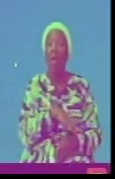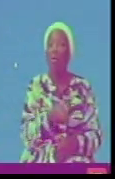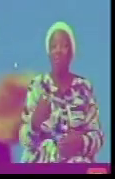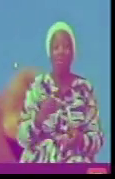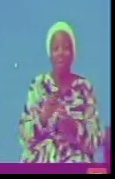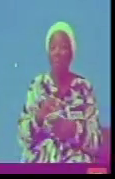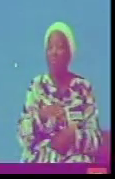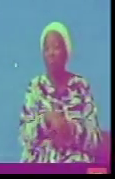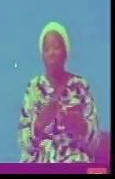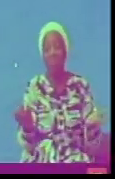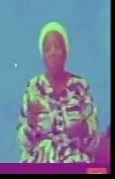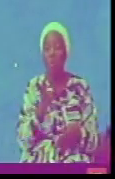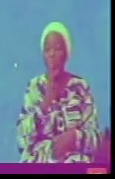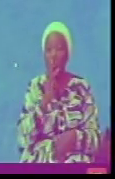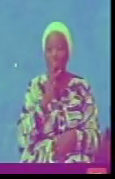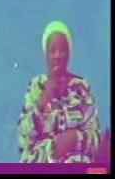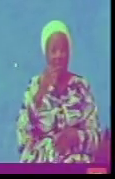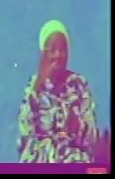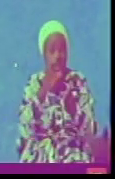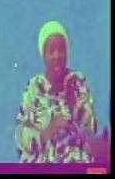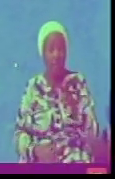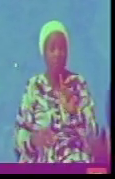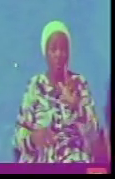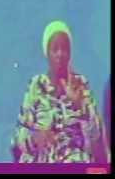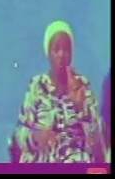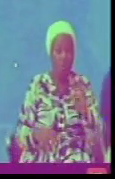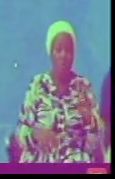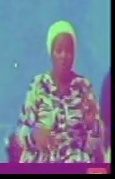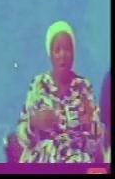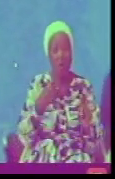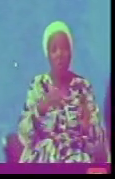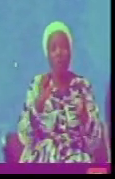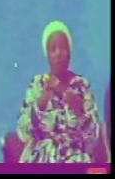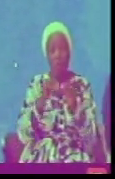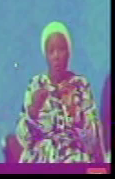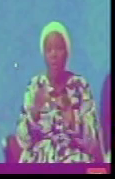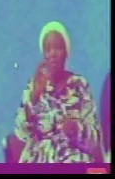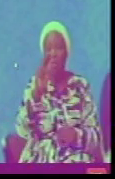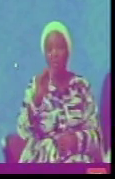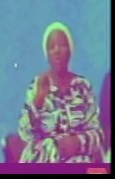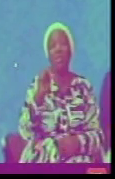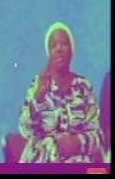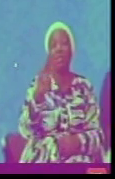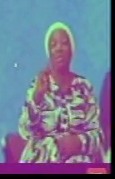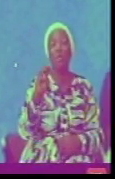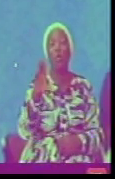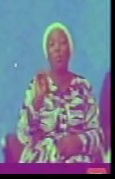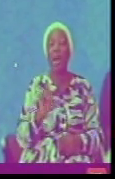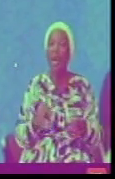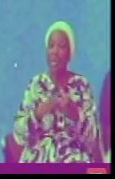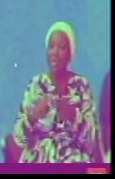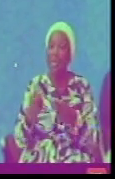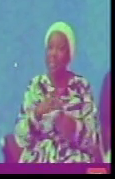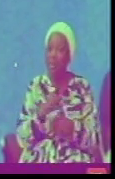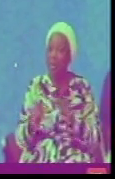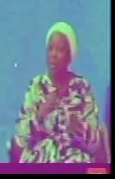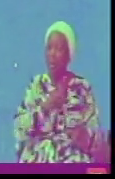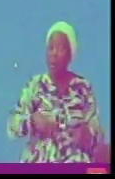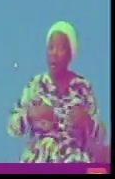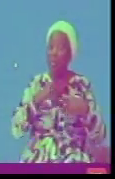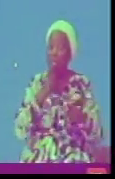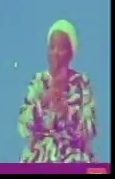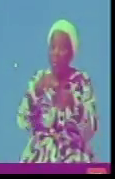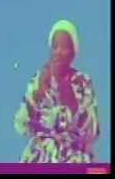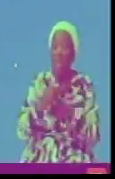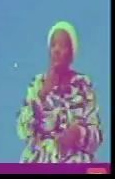neither is there any water. This chapter 21 of Numbers, the Lord had given them water to drink out of the rock. Then he said, there's no water.